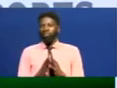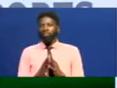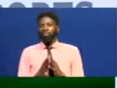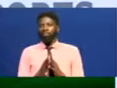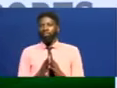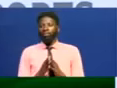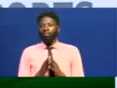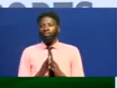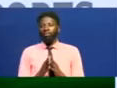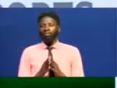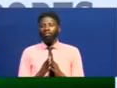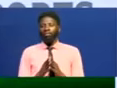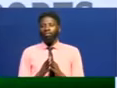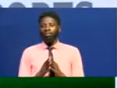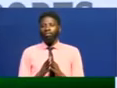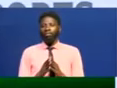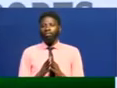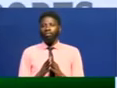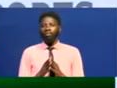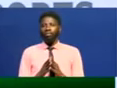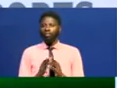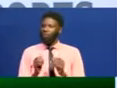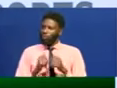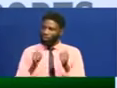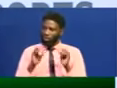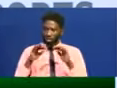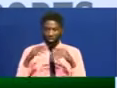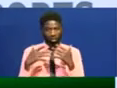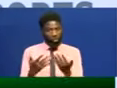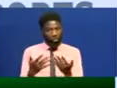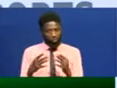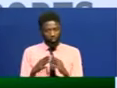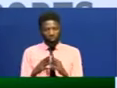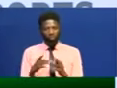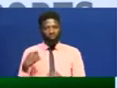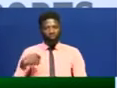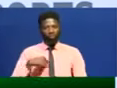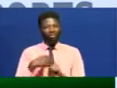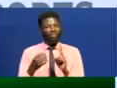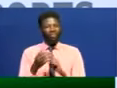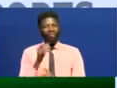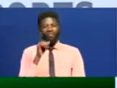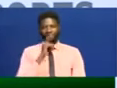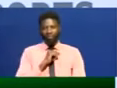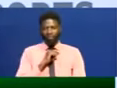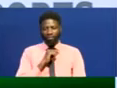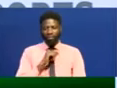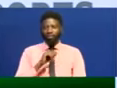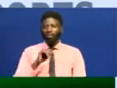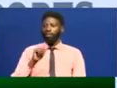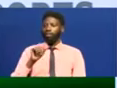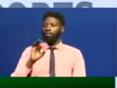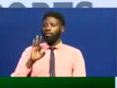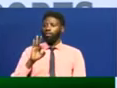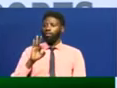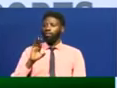on a real high by delivering the Africa Cup of Nations